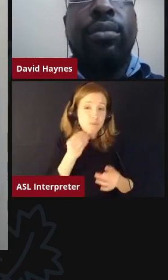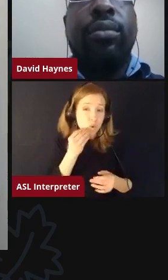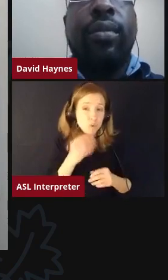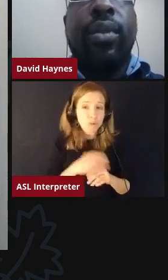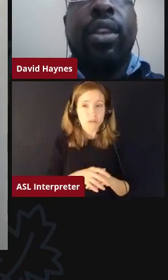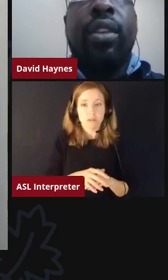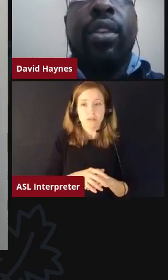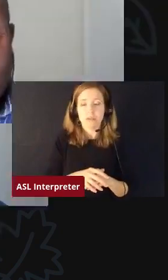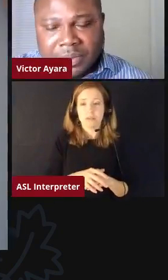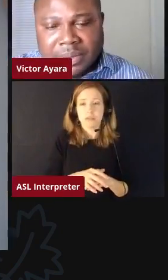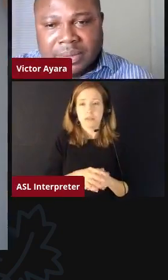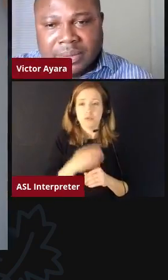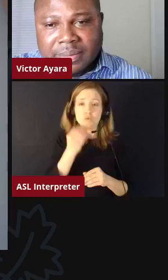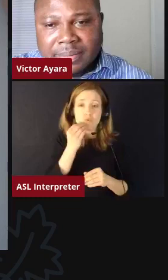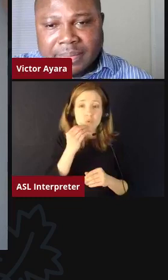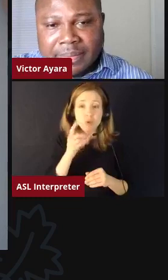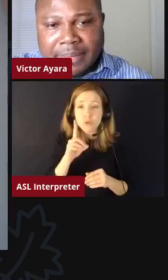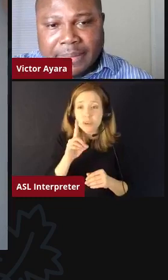etc.